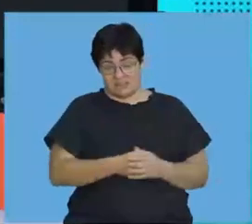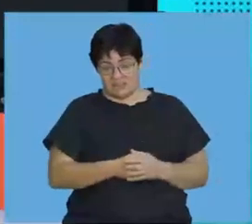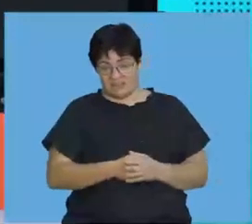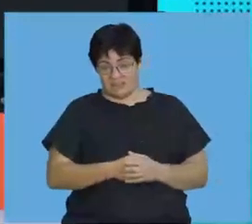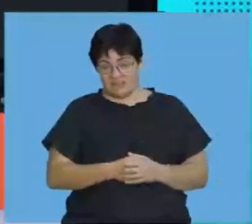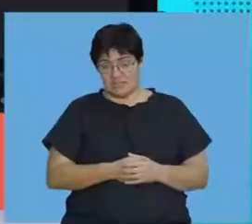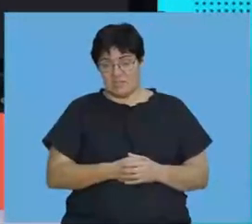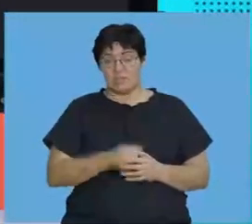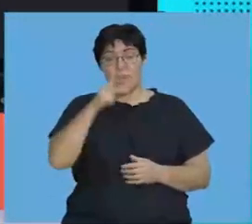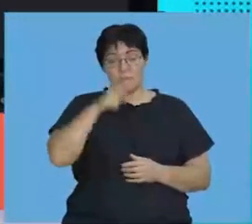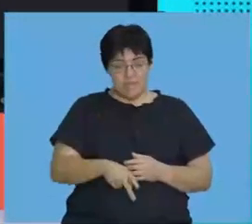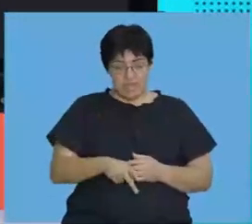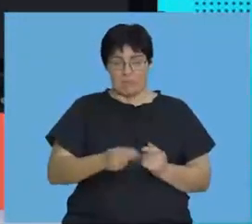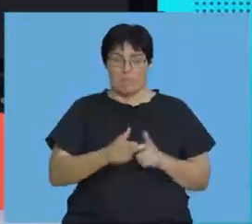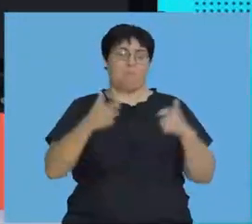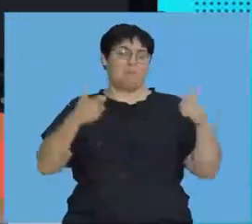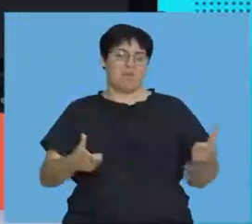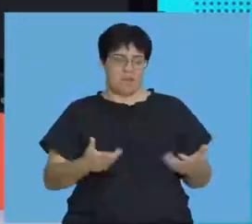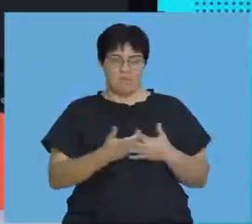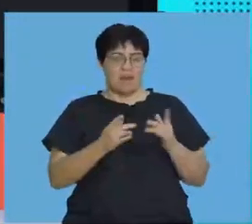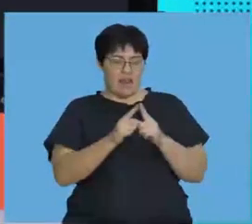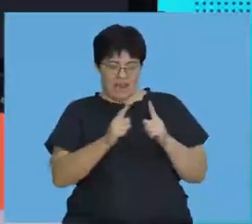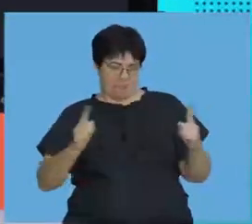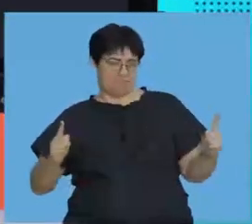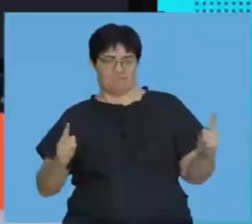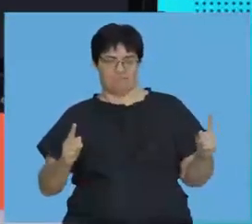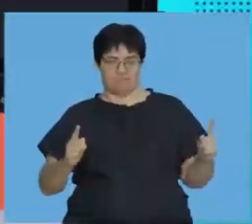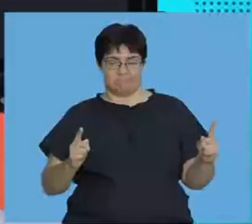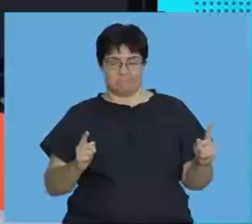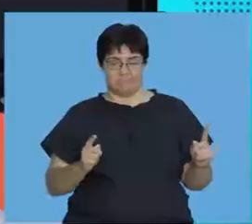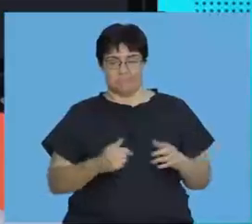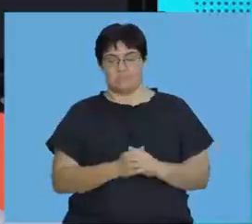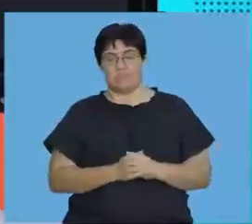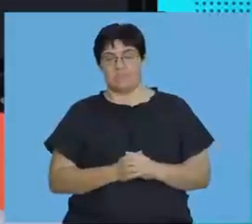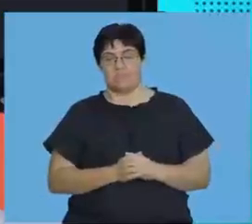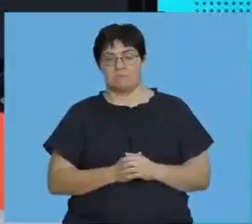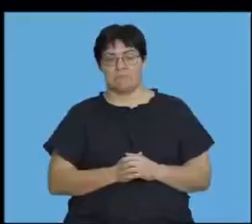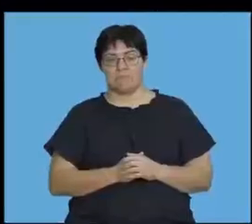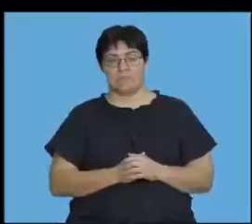final momentum is going to be bigger. I'm just going to draw it as a bigger line. Okay, so